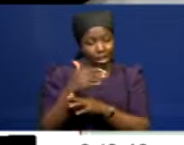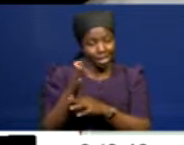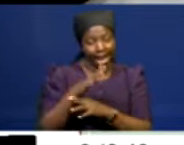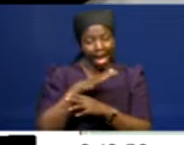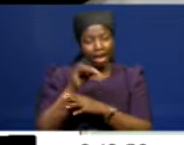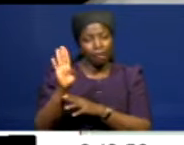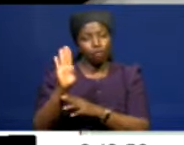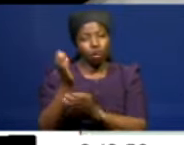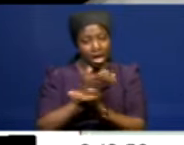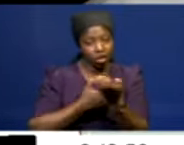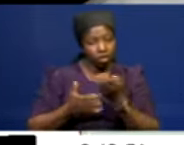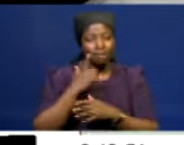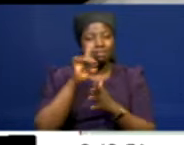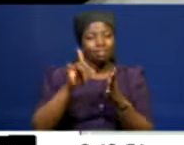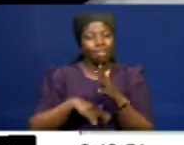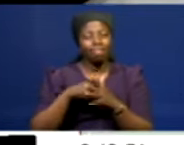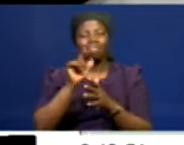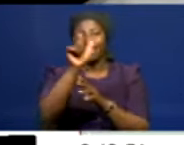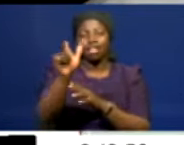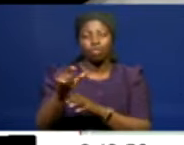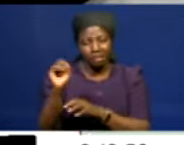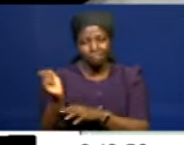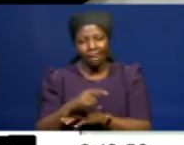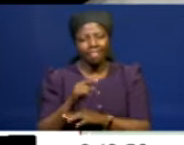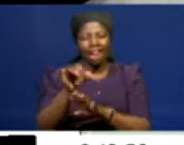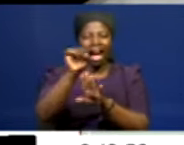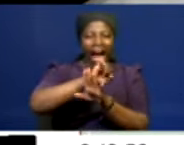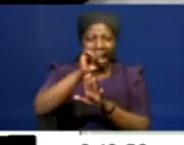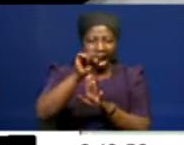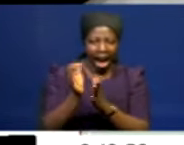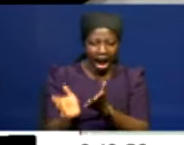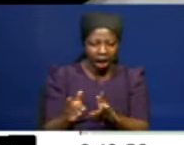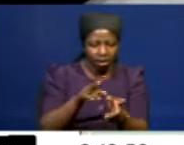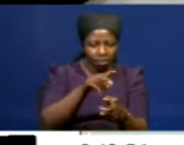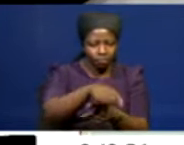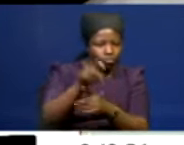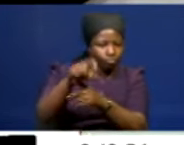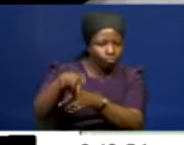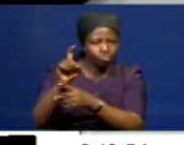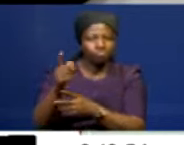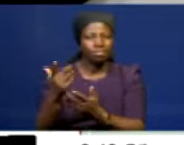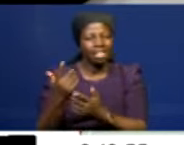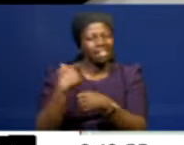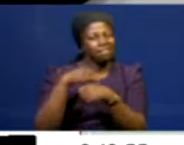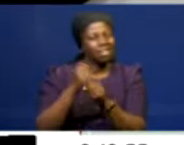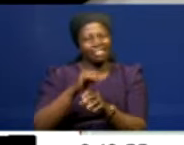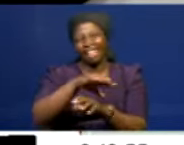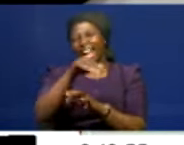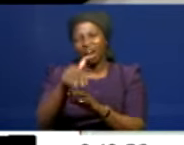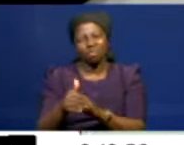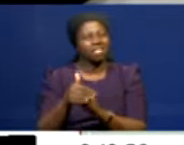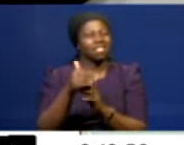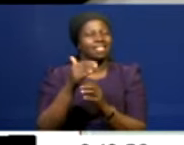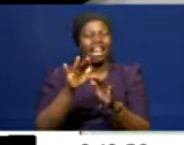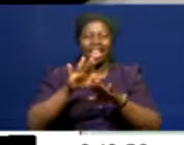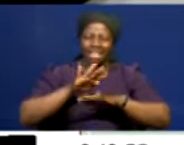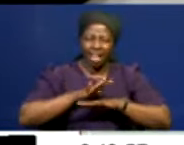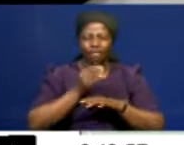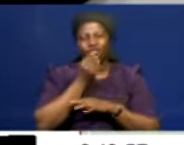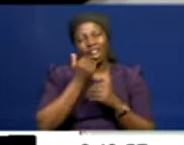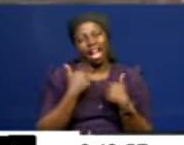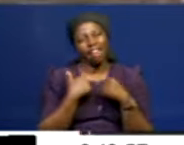region's monthly fish harvest of 59 tons makes the county food insecure as dietary demands